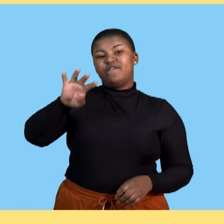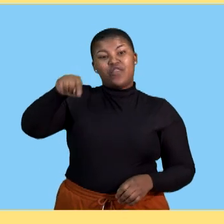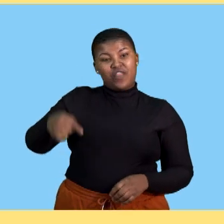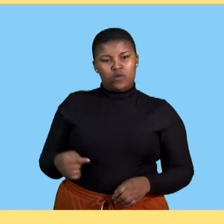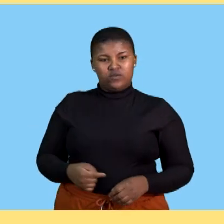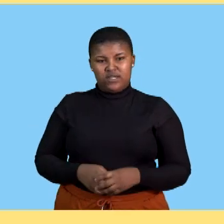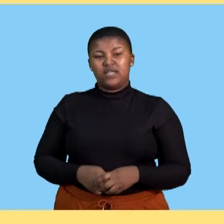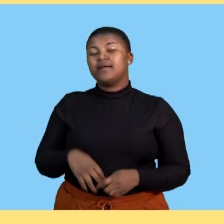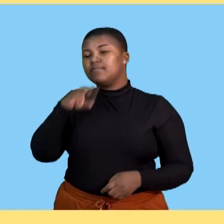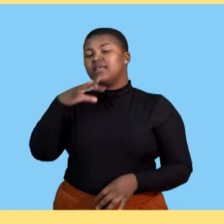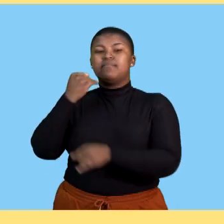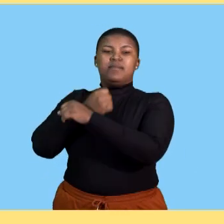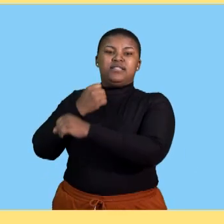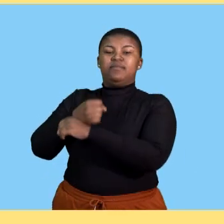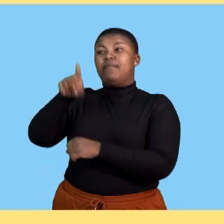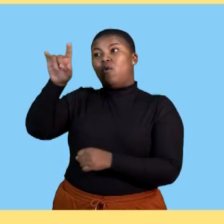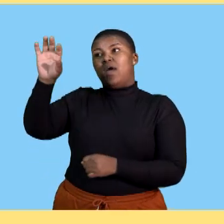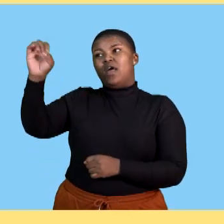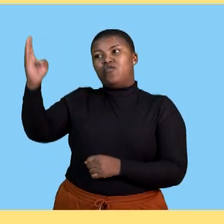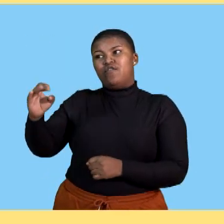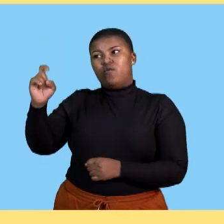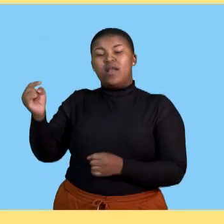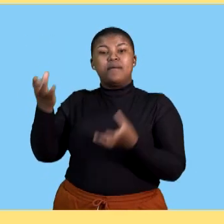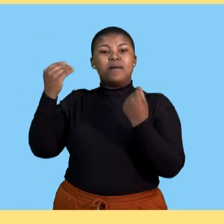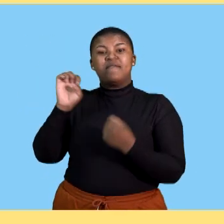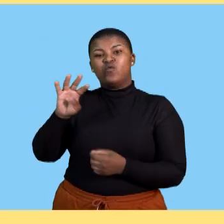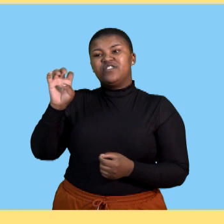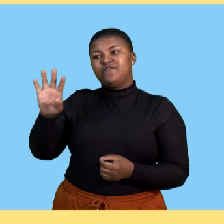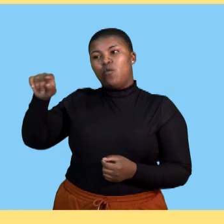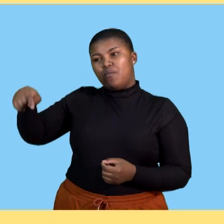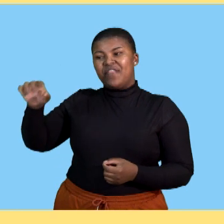124. Multiply by 100 over 1 gives you